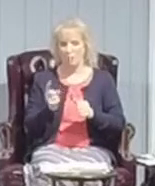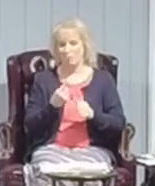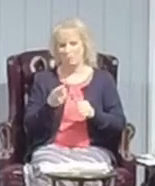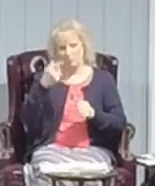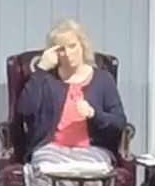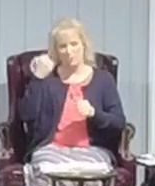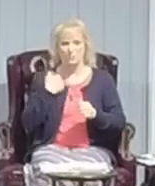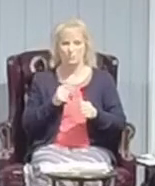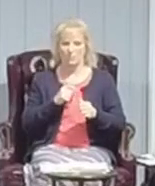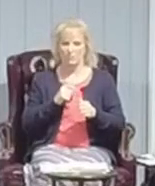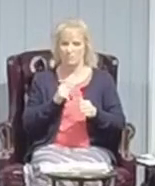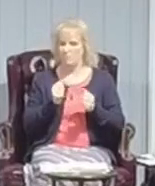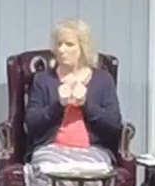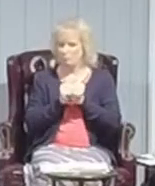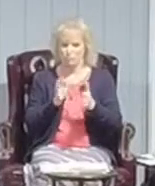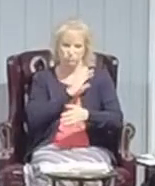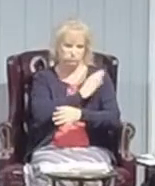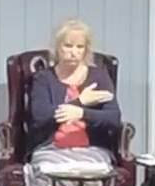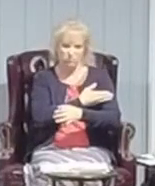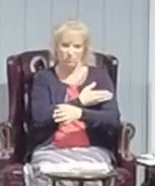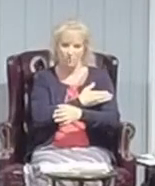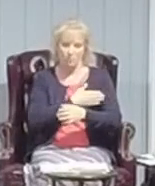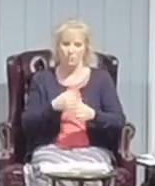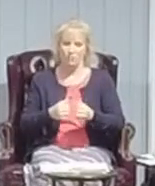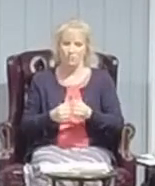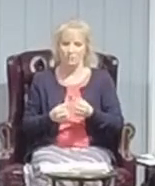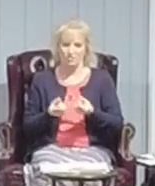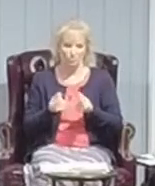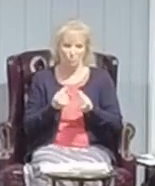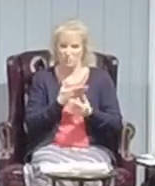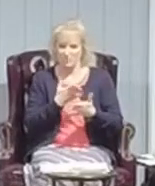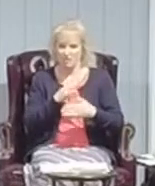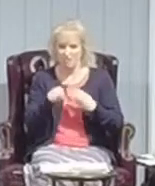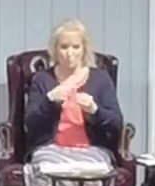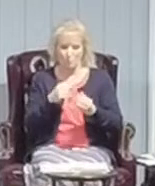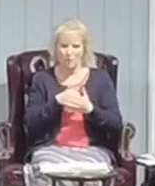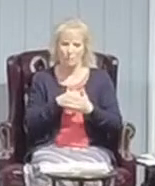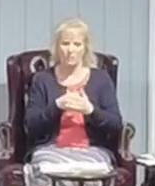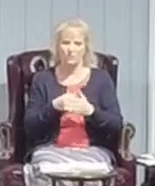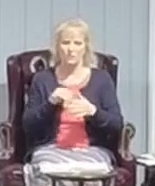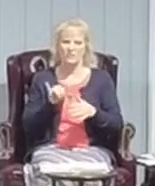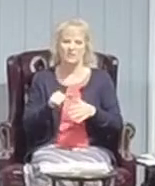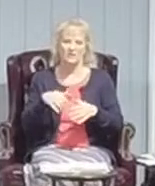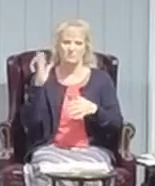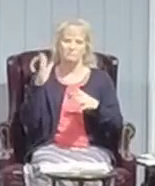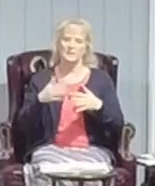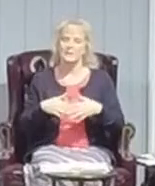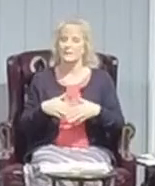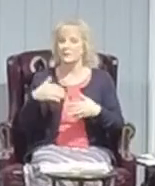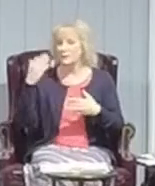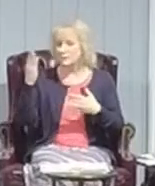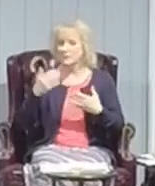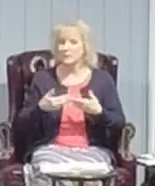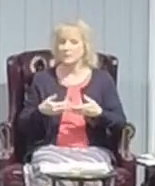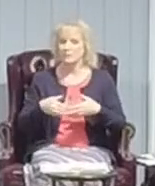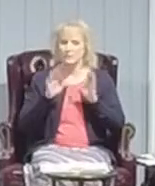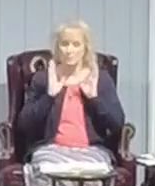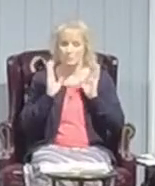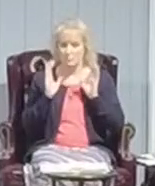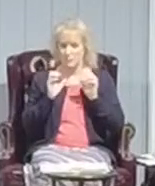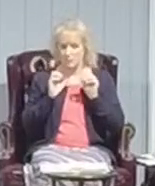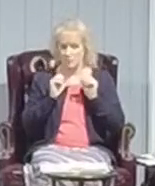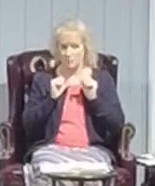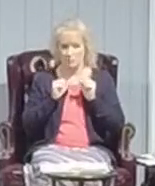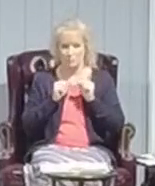it. But he had all power. He could have done anything. And yet he submitted himself to what he was going on. He